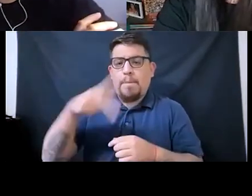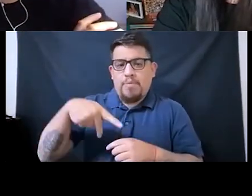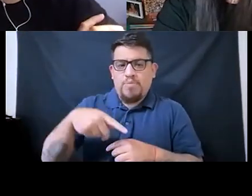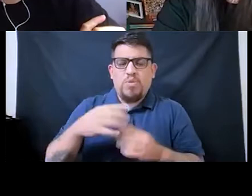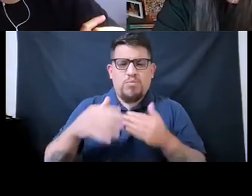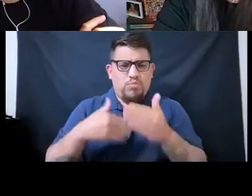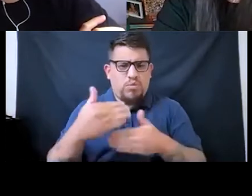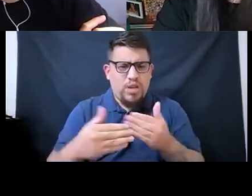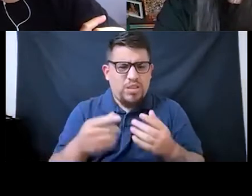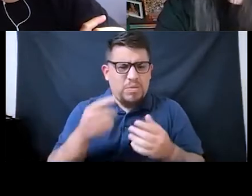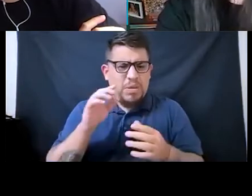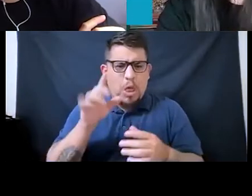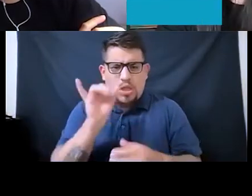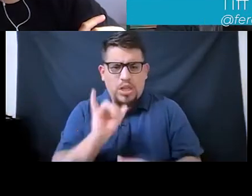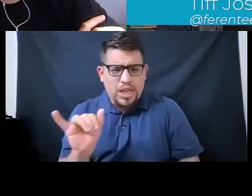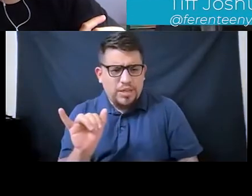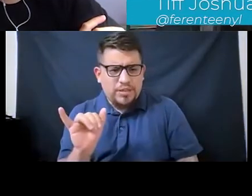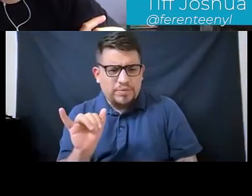process like?